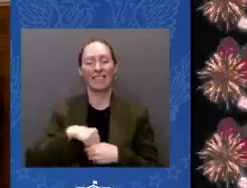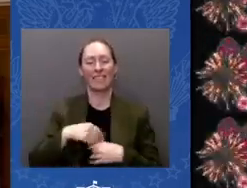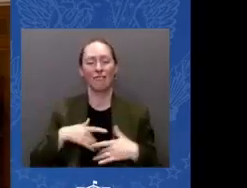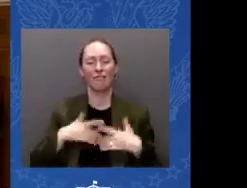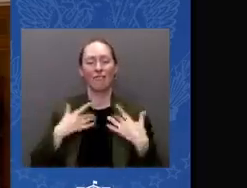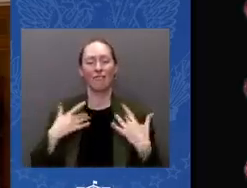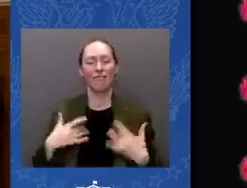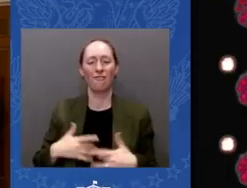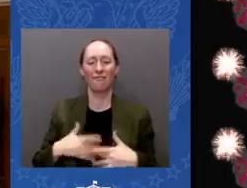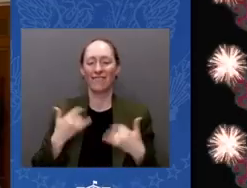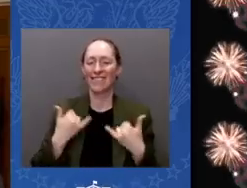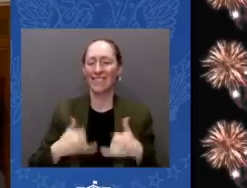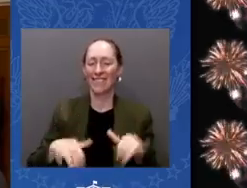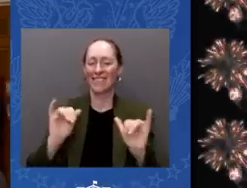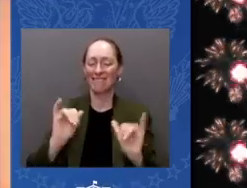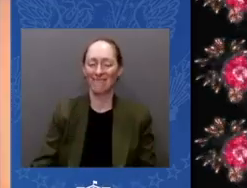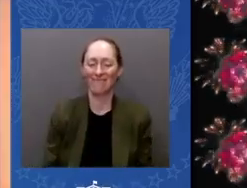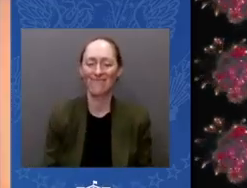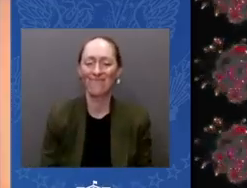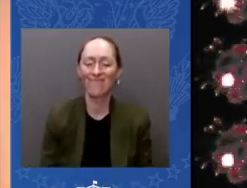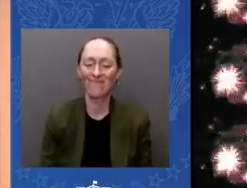also Kamala's birthday.